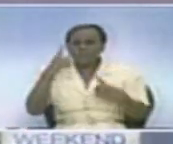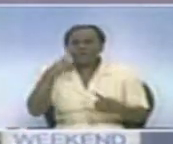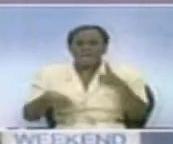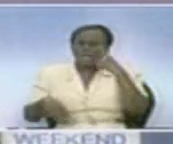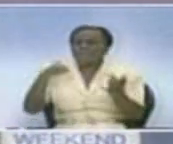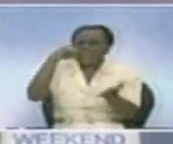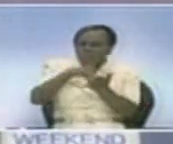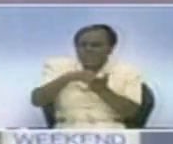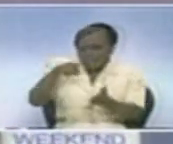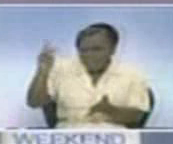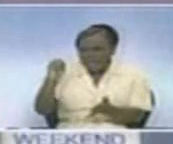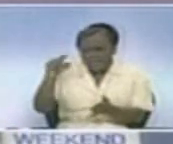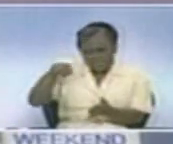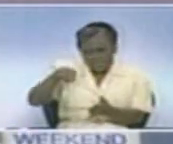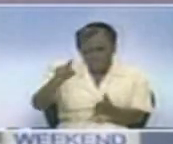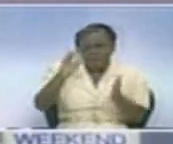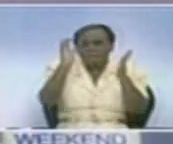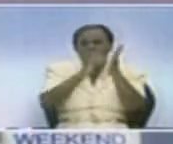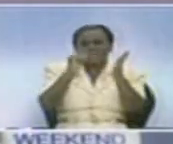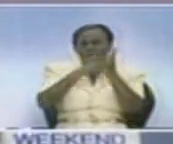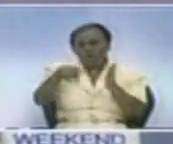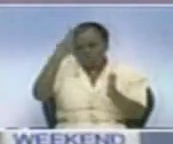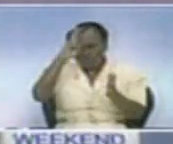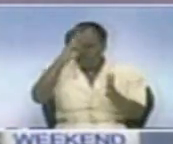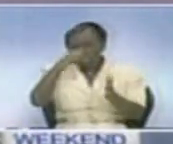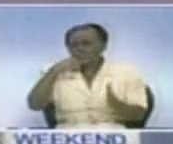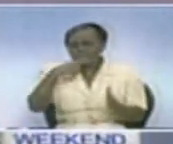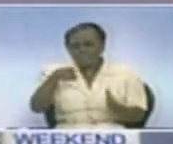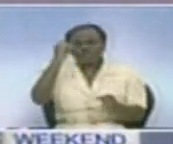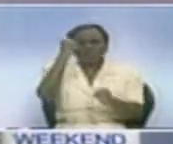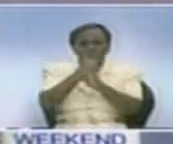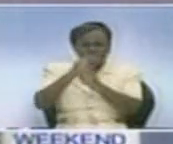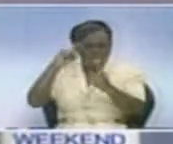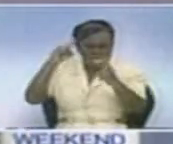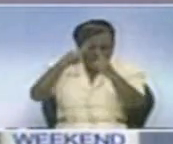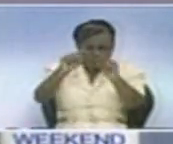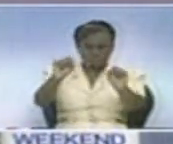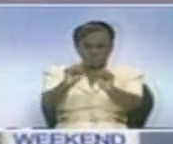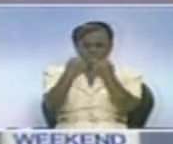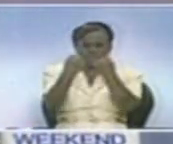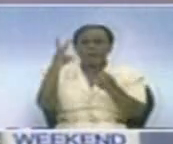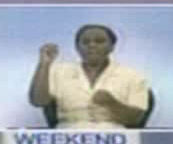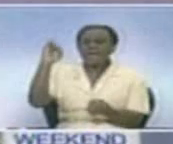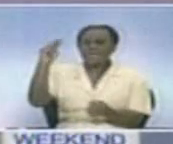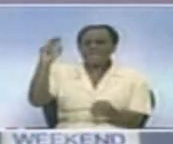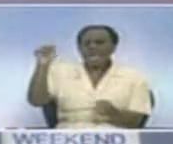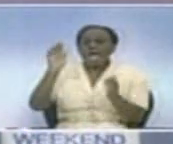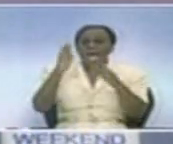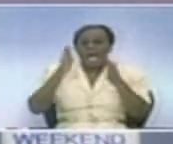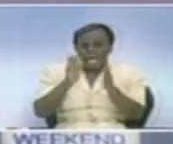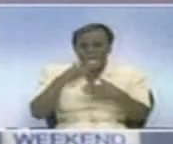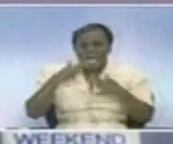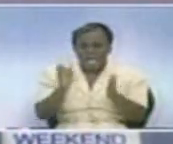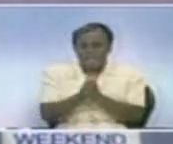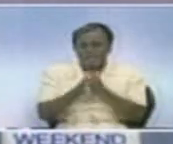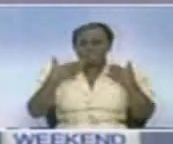Miner himself. Machakos County Police Boss Gideon Amala said the operation aimed to rescue Mine Njenga and mourners from a looming attack